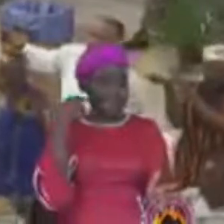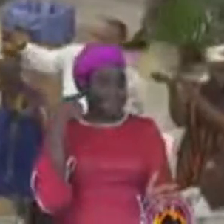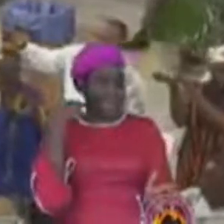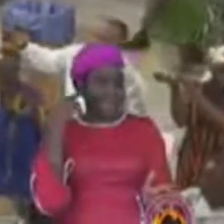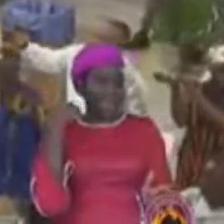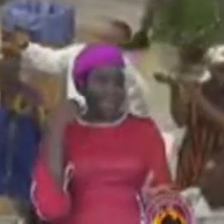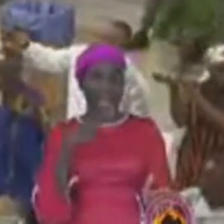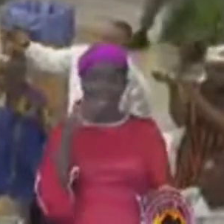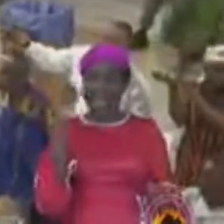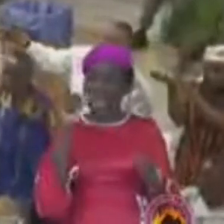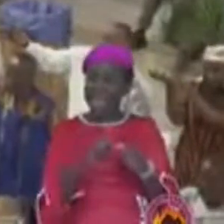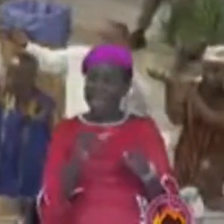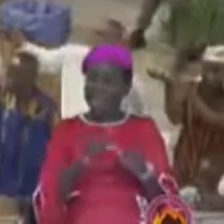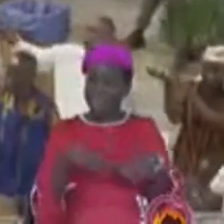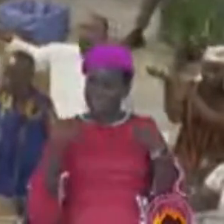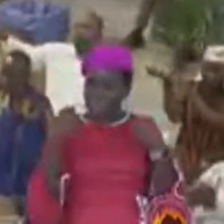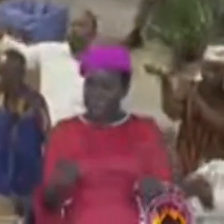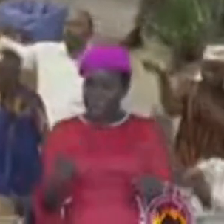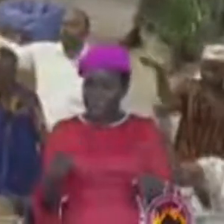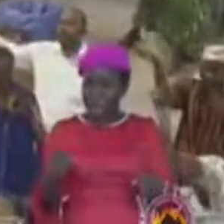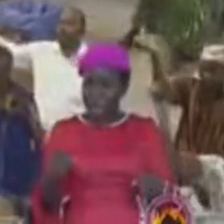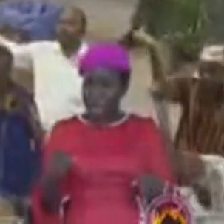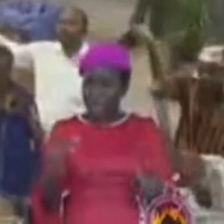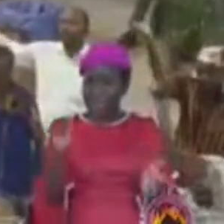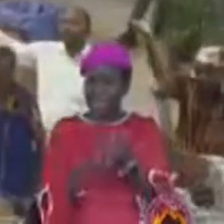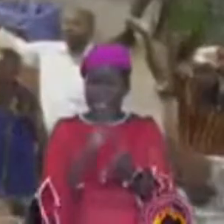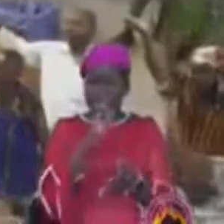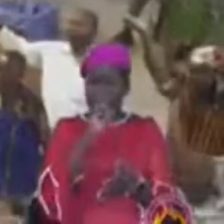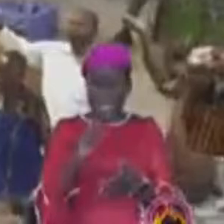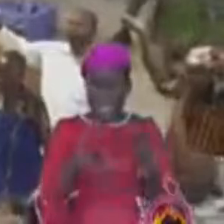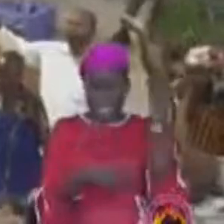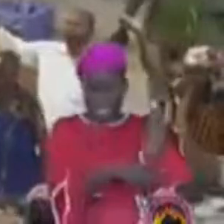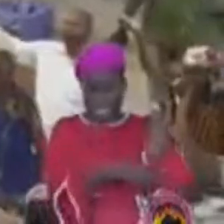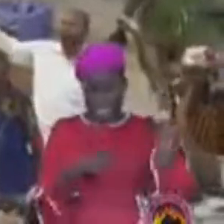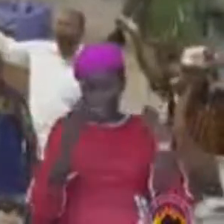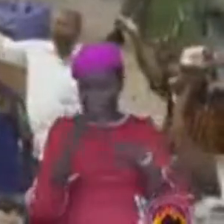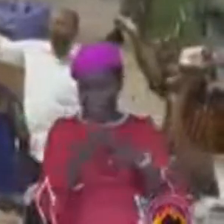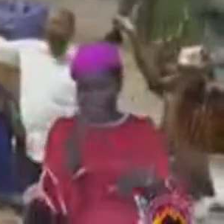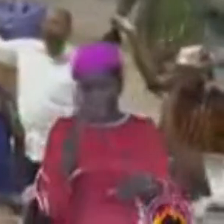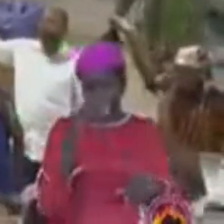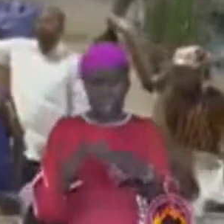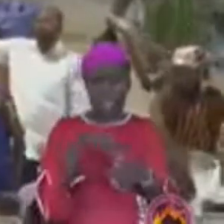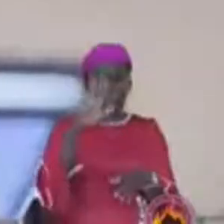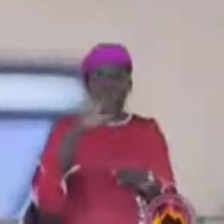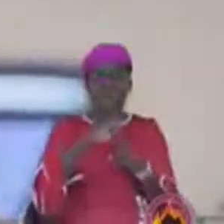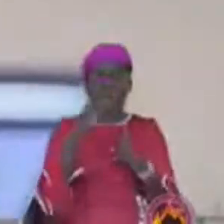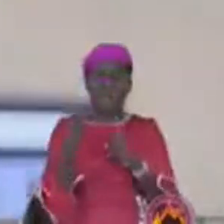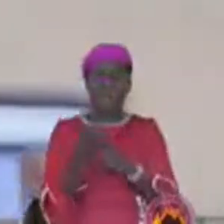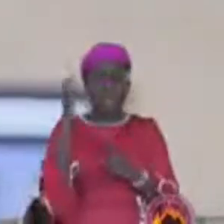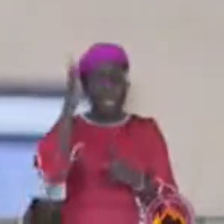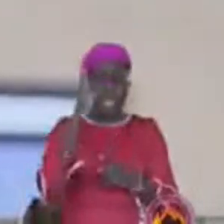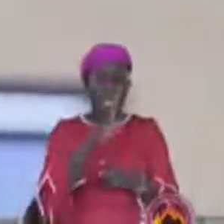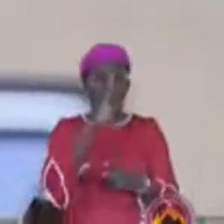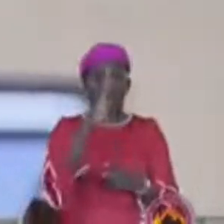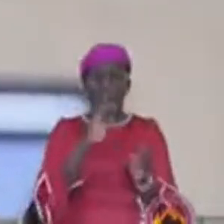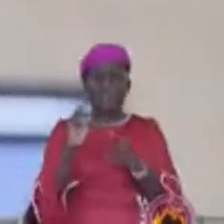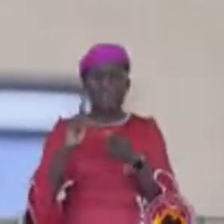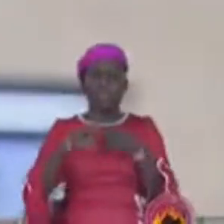And every power stealing from you in that environment will be totally disgraced in the name of